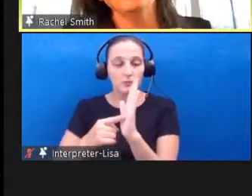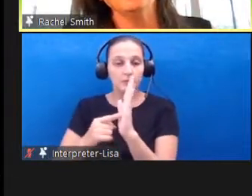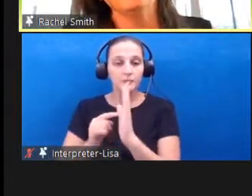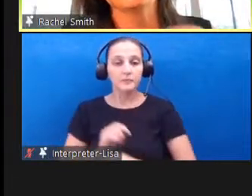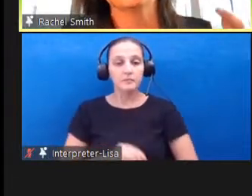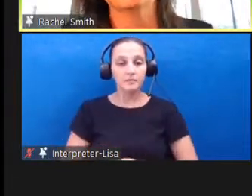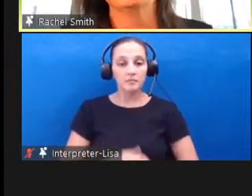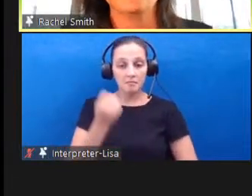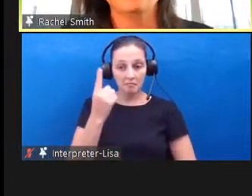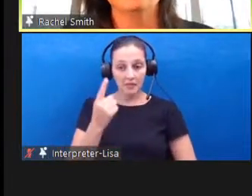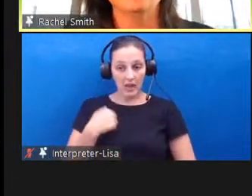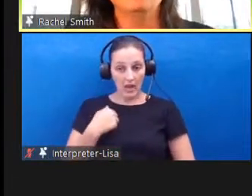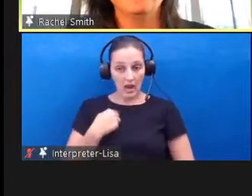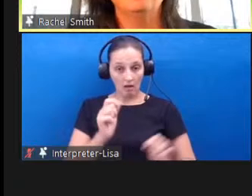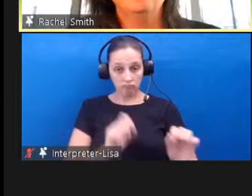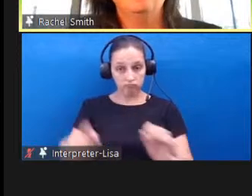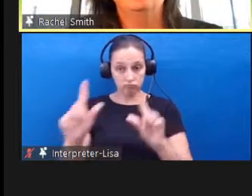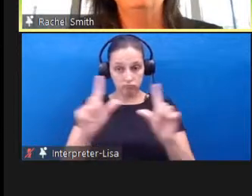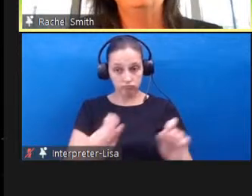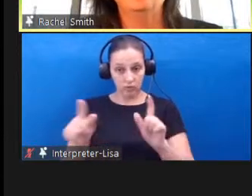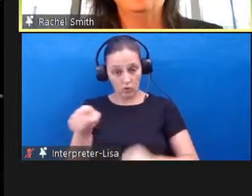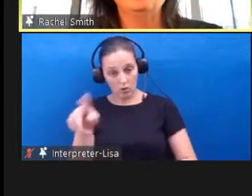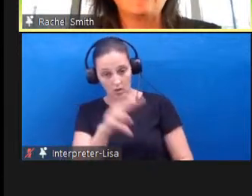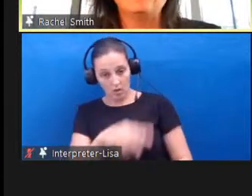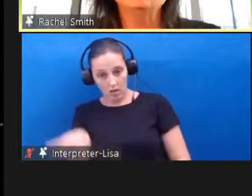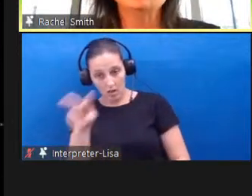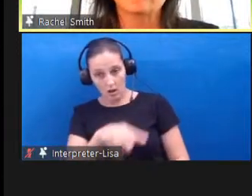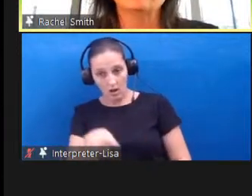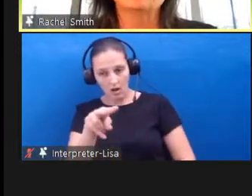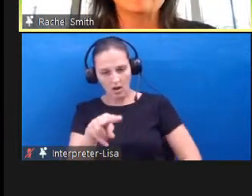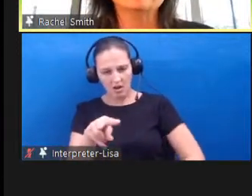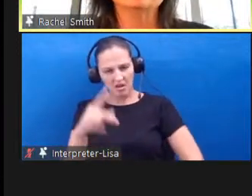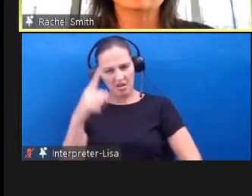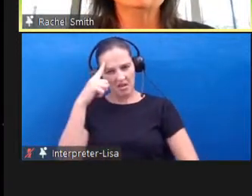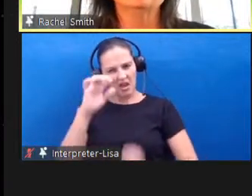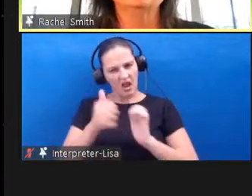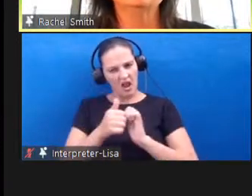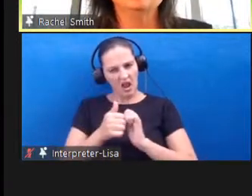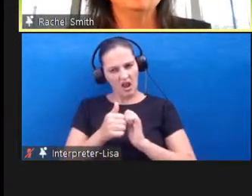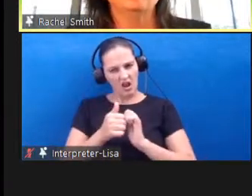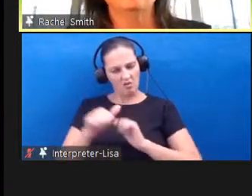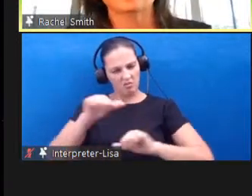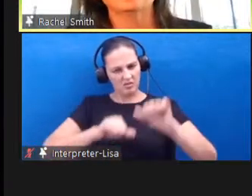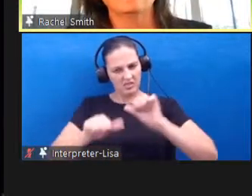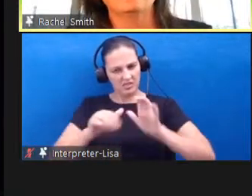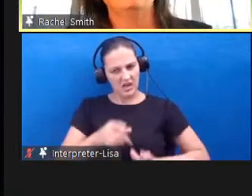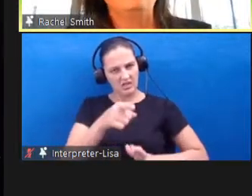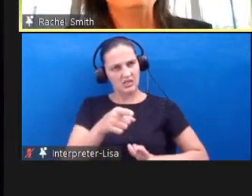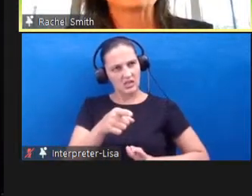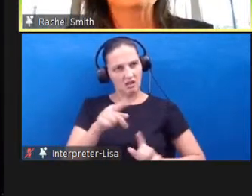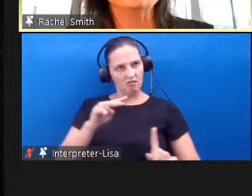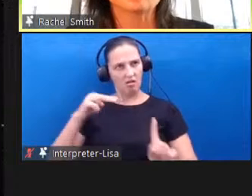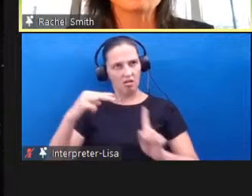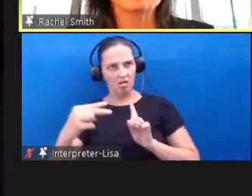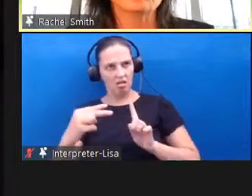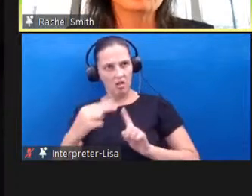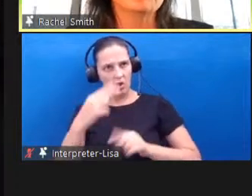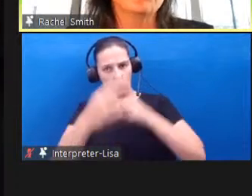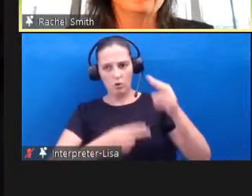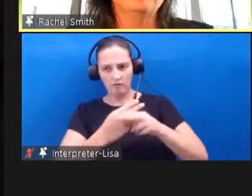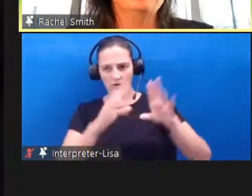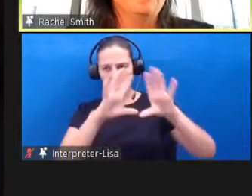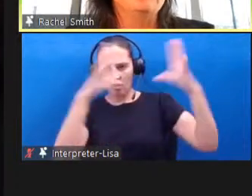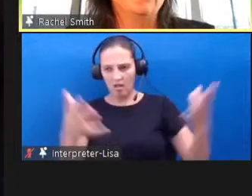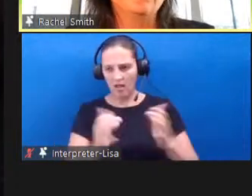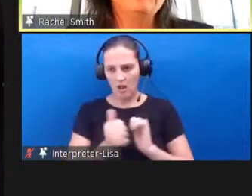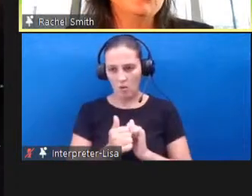I show you these visuals as well, think about how do scientists see the universe? And when we start with Earth, it's